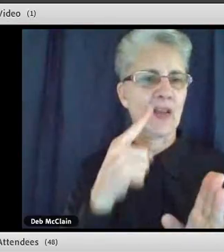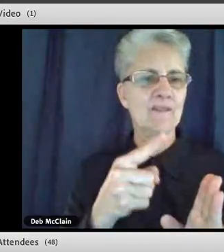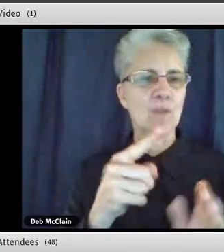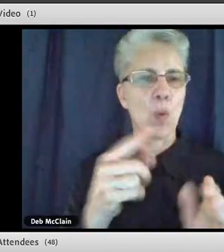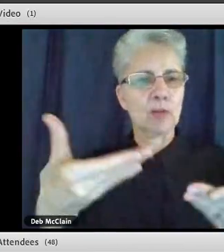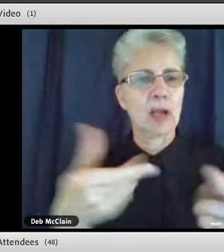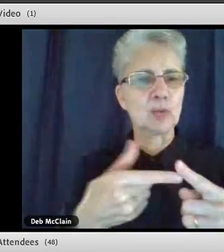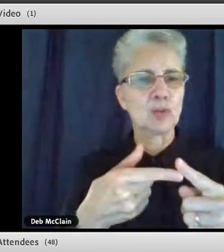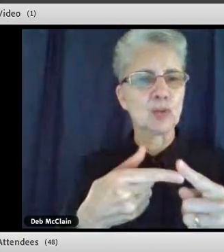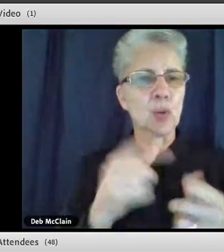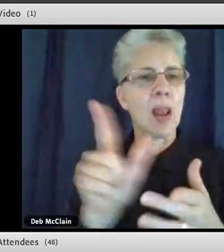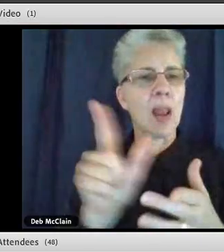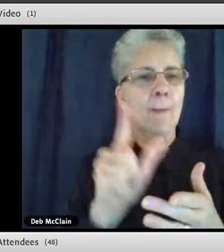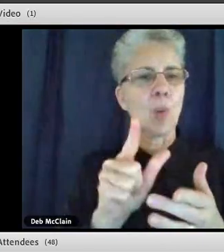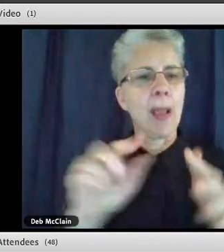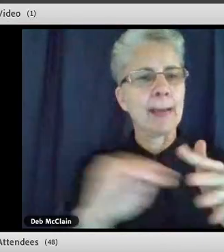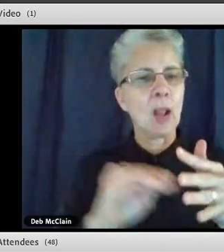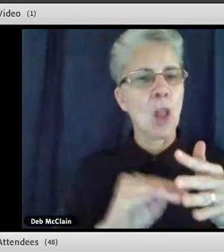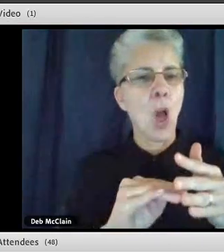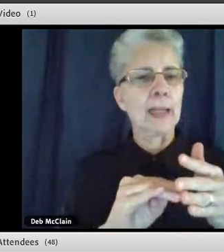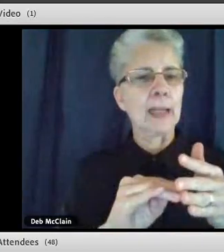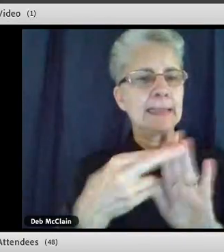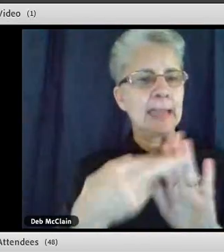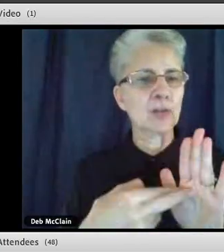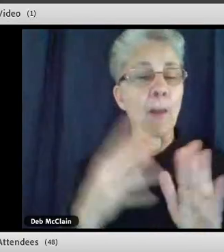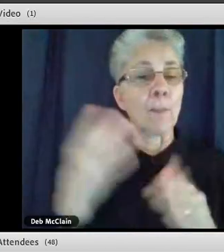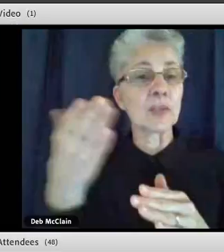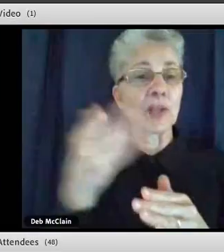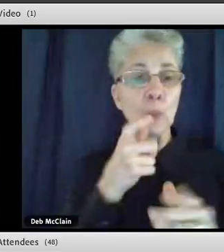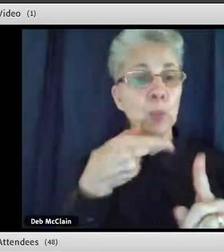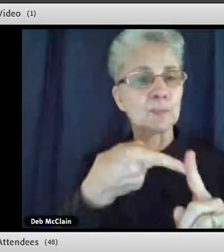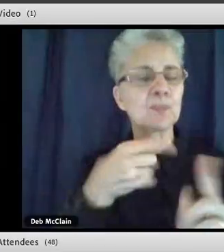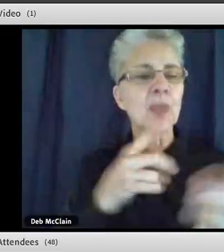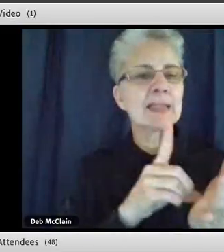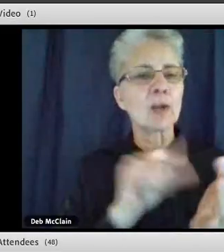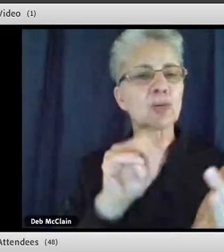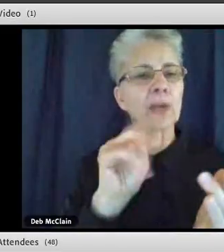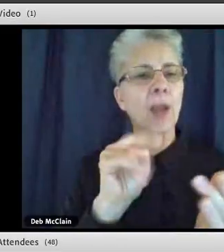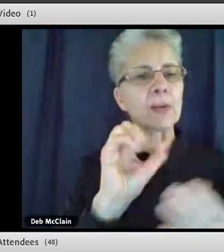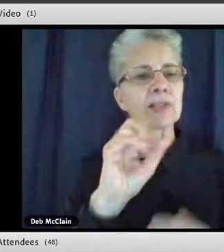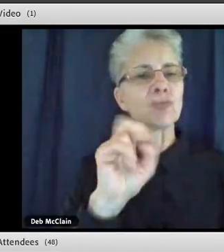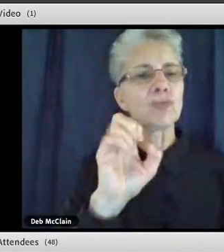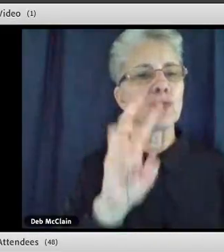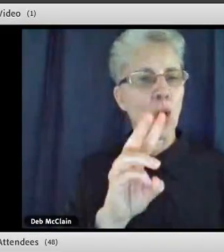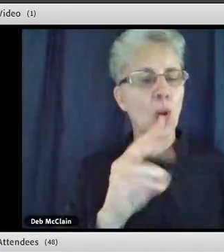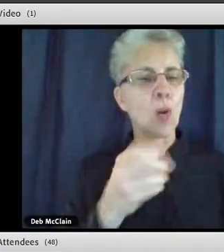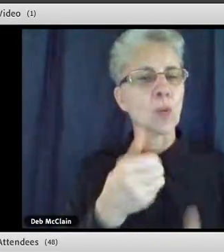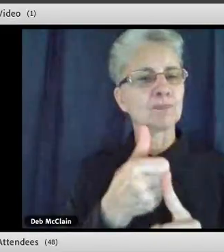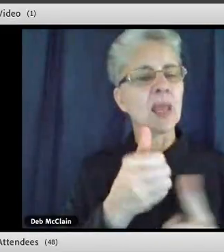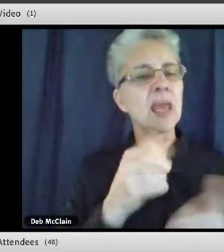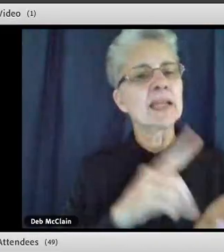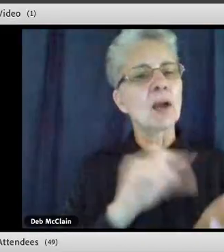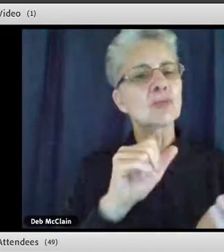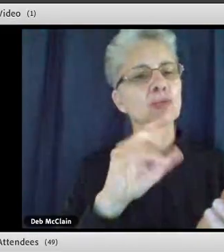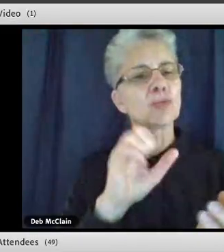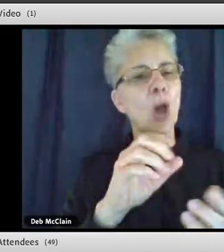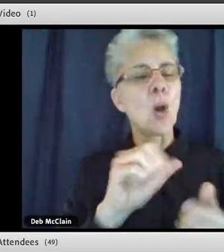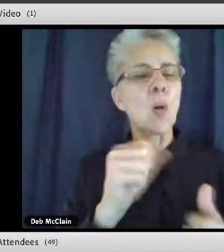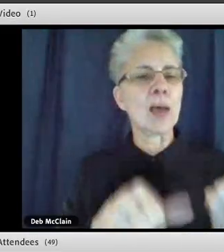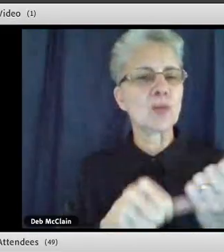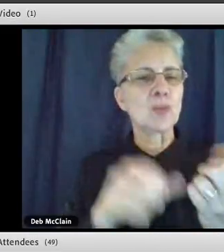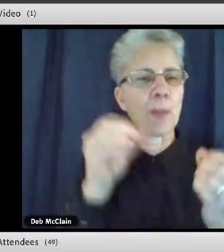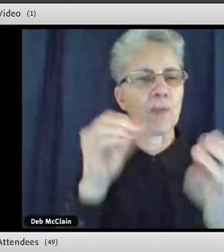for Introduction to Library Cataloging Standards. Our presenter today is Dr. Karen Snow. Dr.